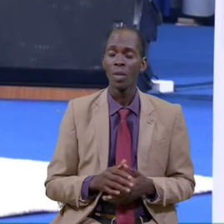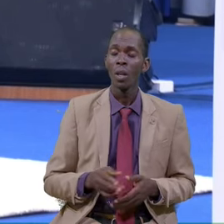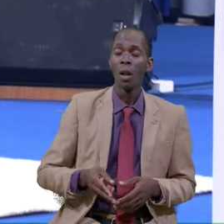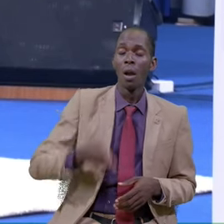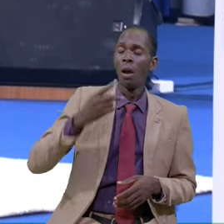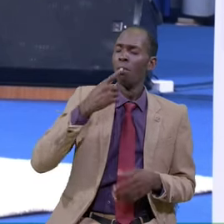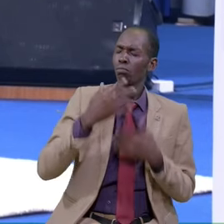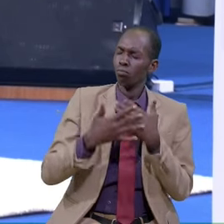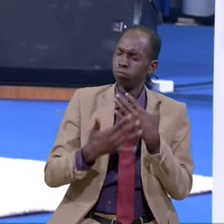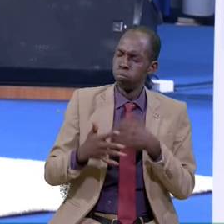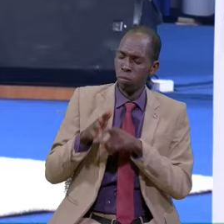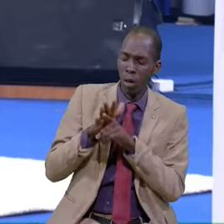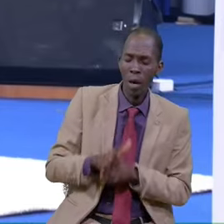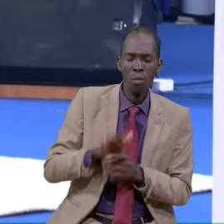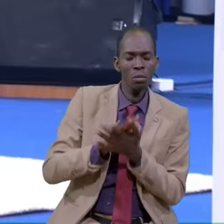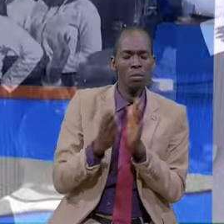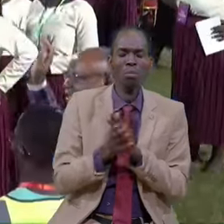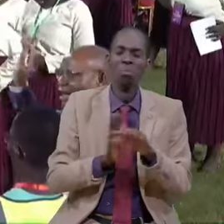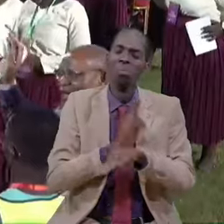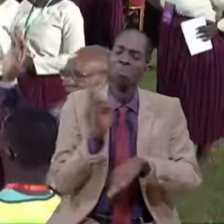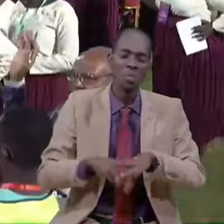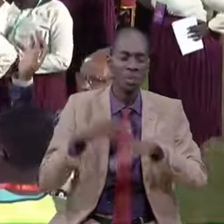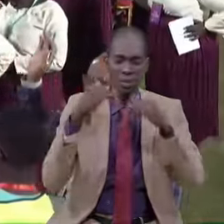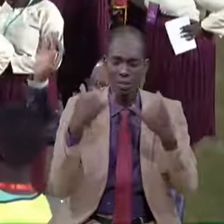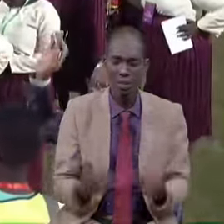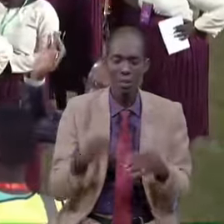become normal right now in